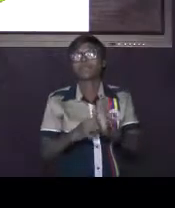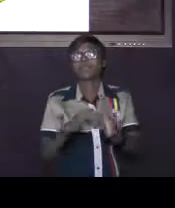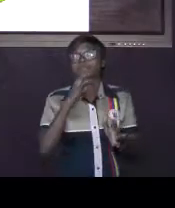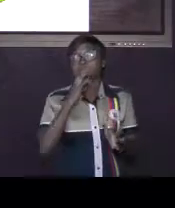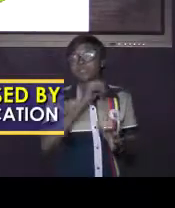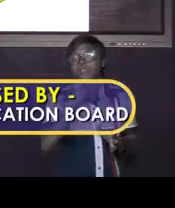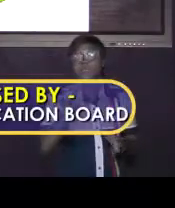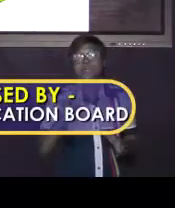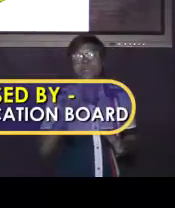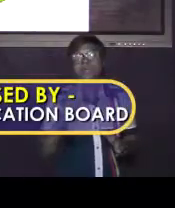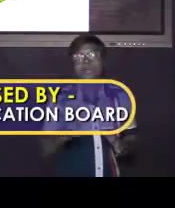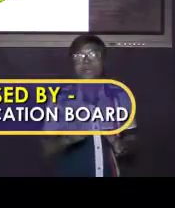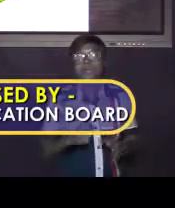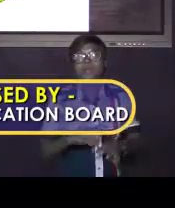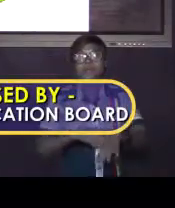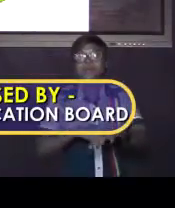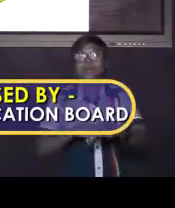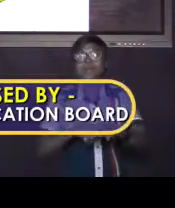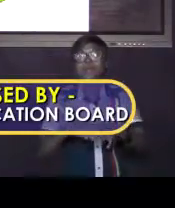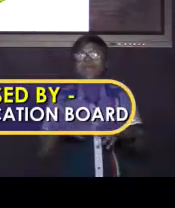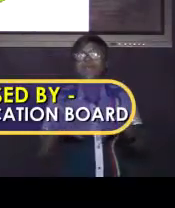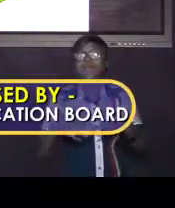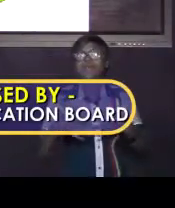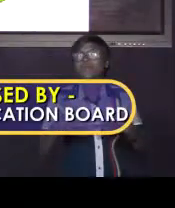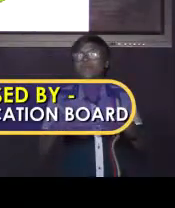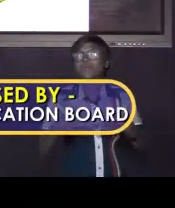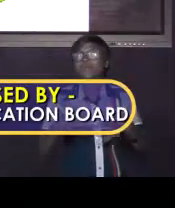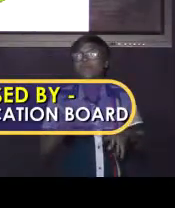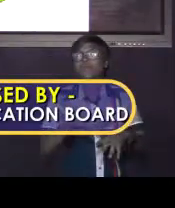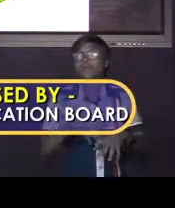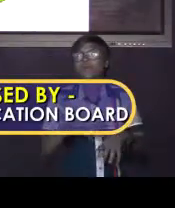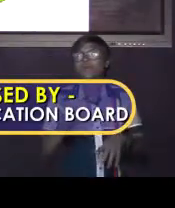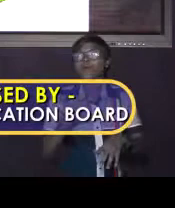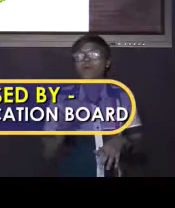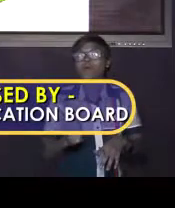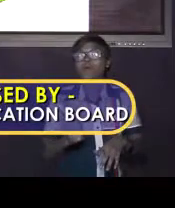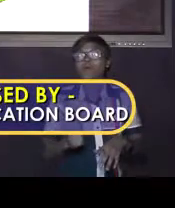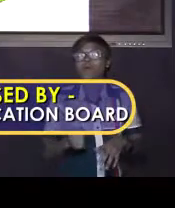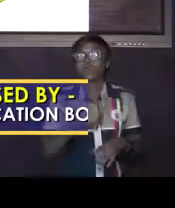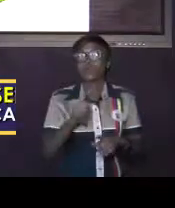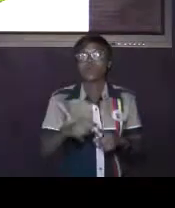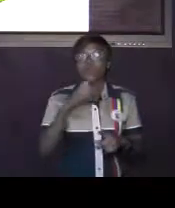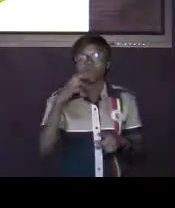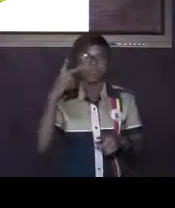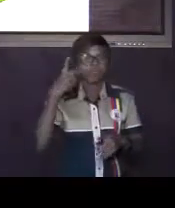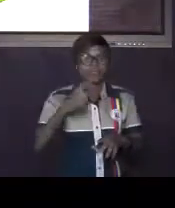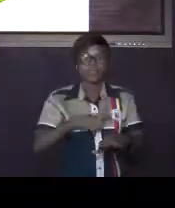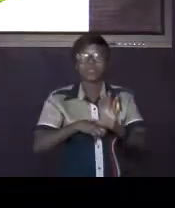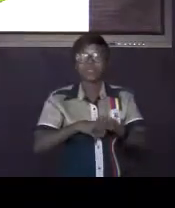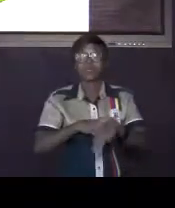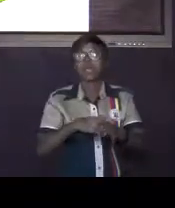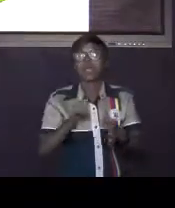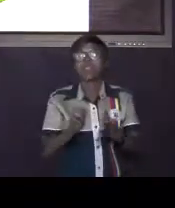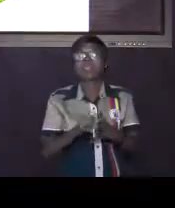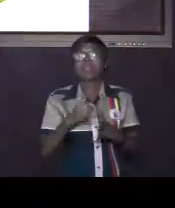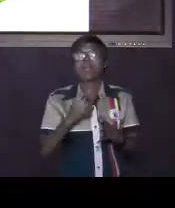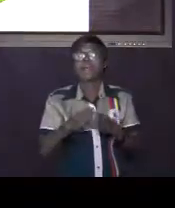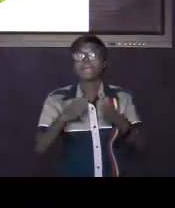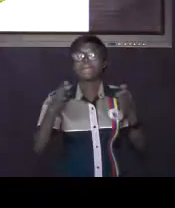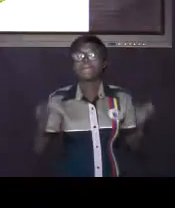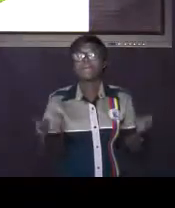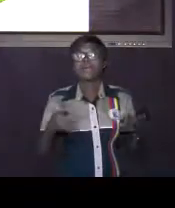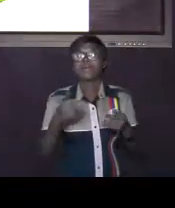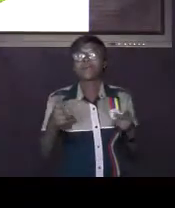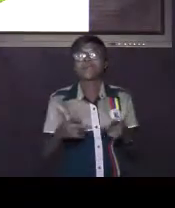is a football field, a standard football field. Think of that stadium when you're watching the match between Barcelona and Real Madrid, that